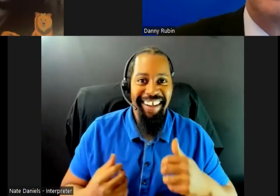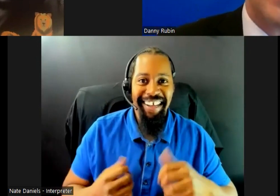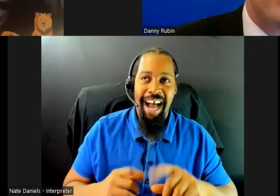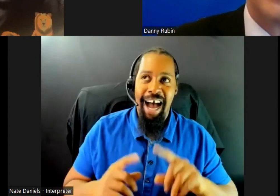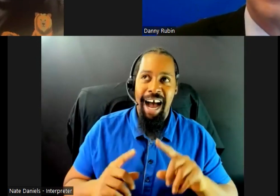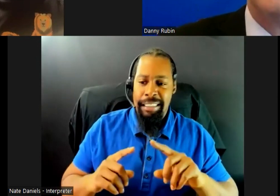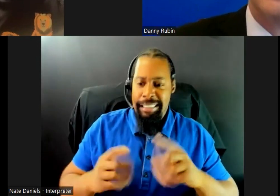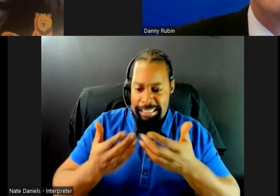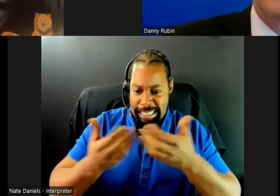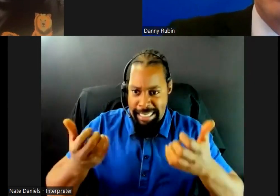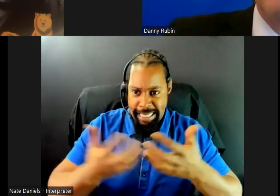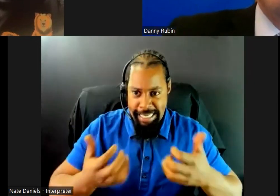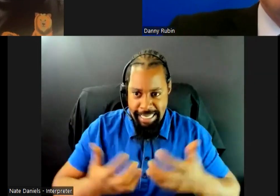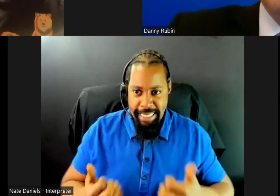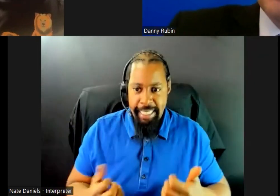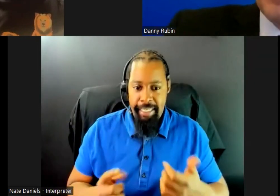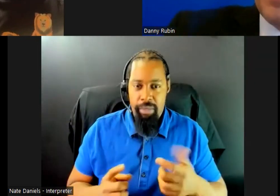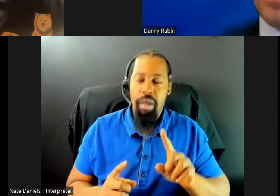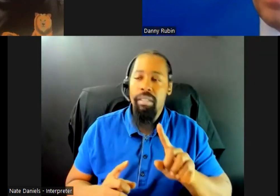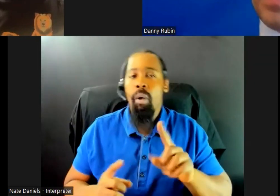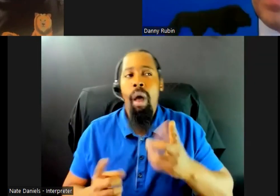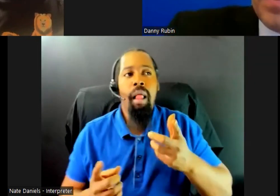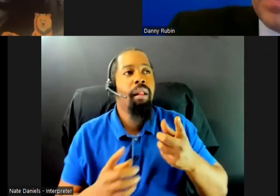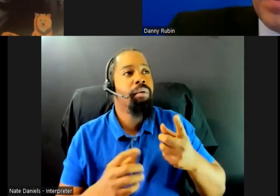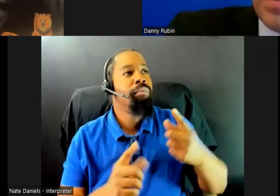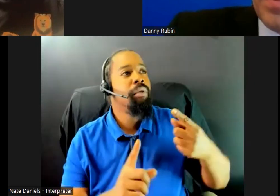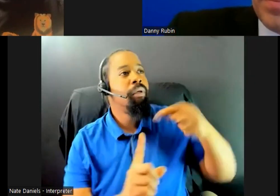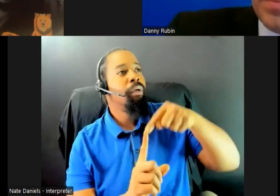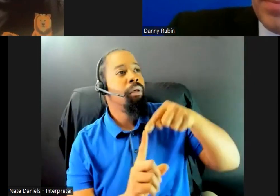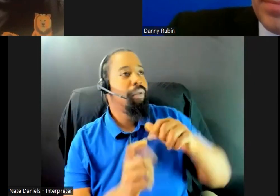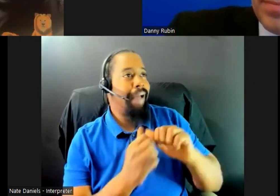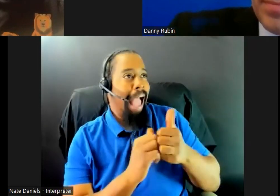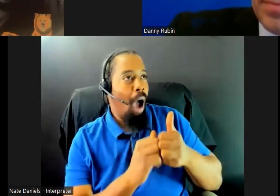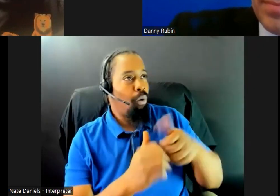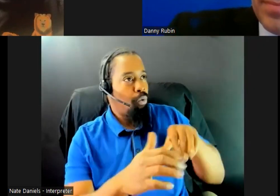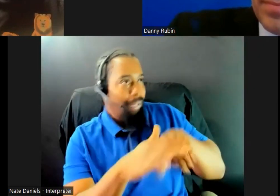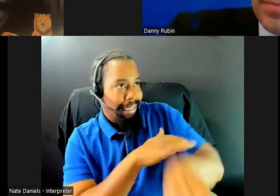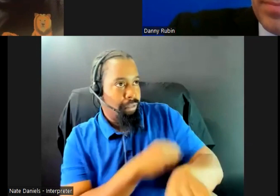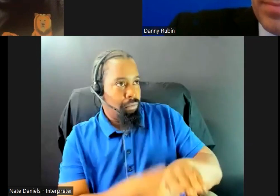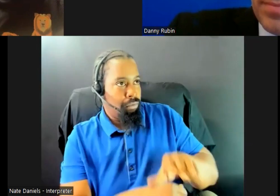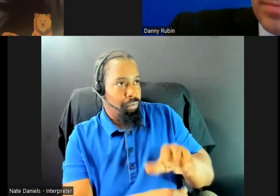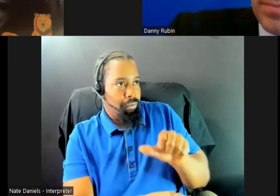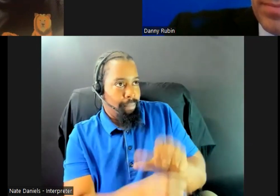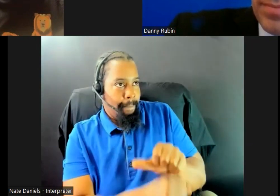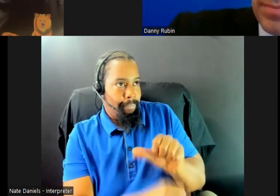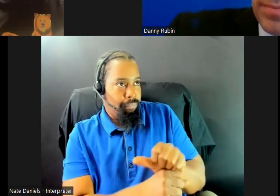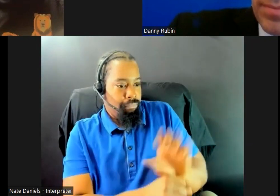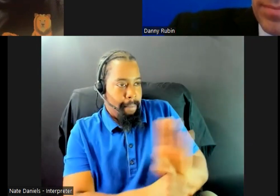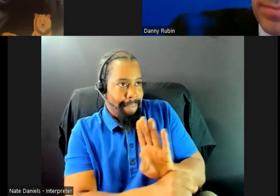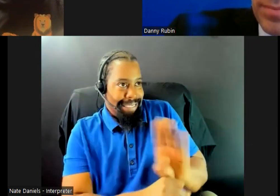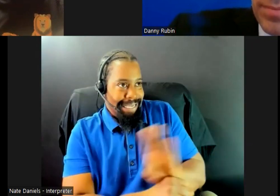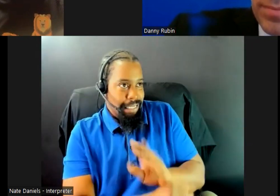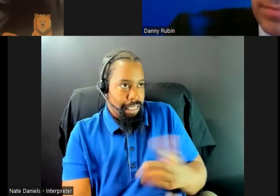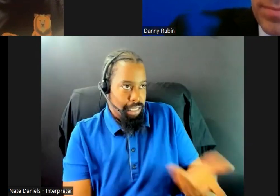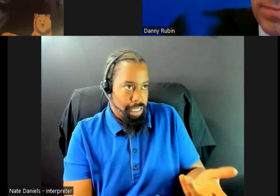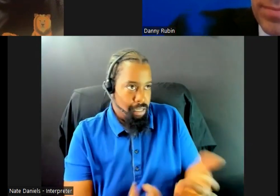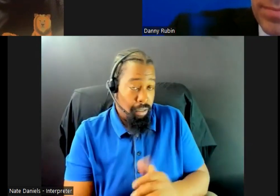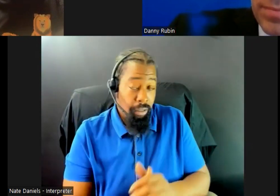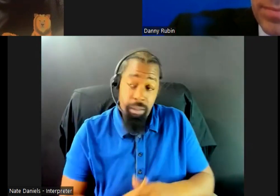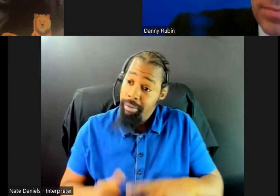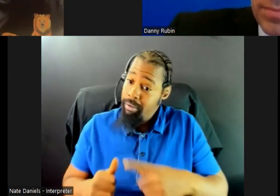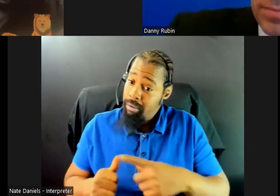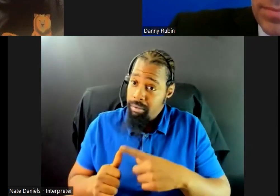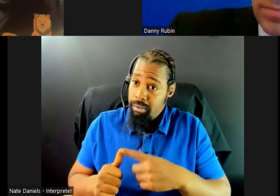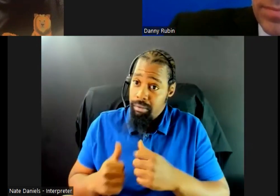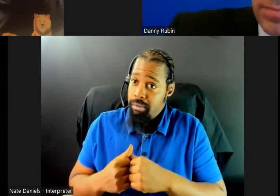and they're like, how do I get in the industry? Okay, well, first of all, education is education. There